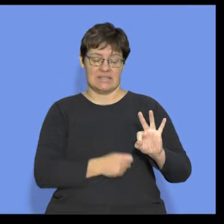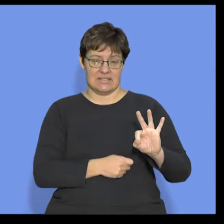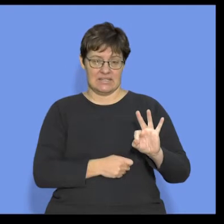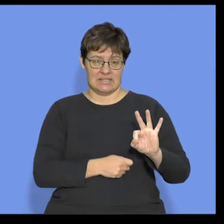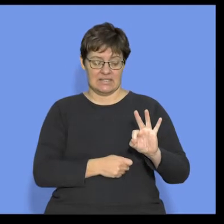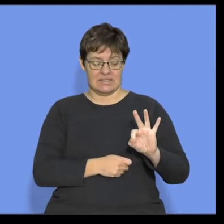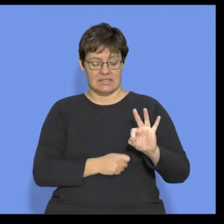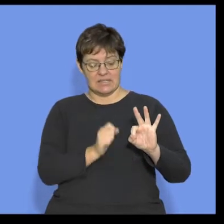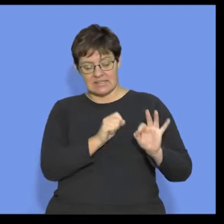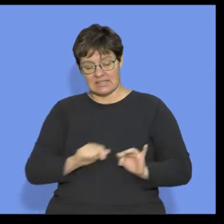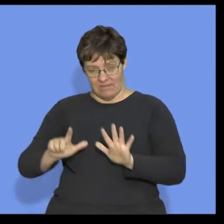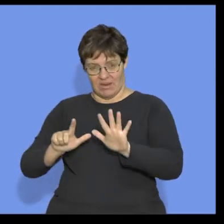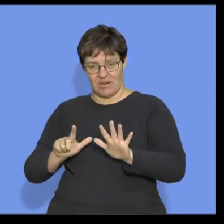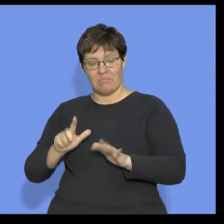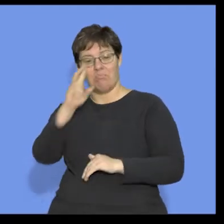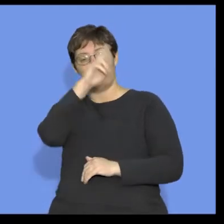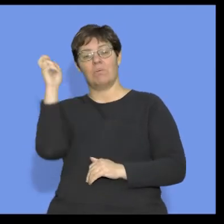and 7s are blue.